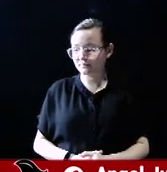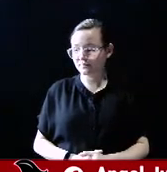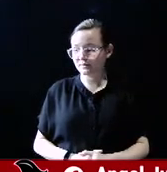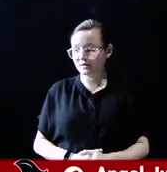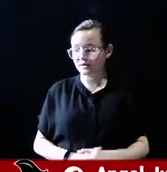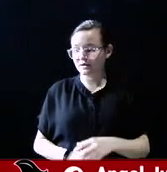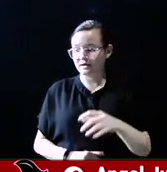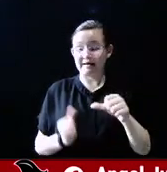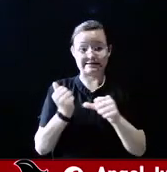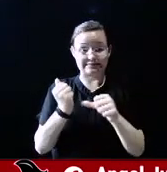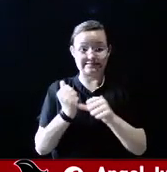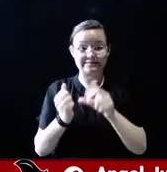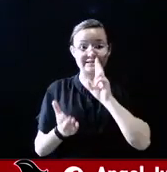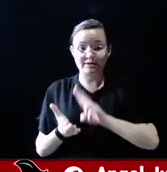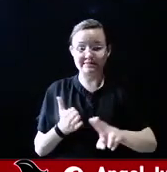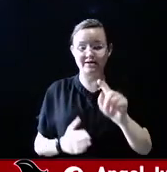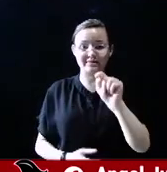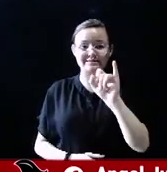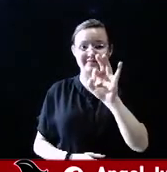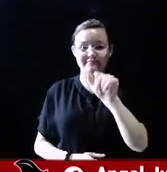Assistant Secretary, Tiffany Guy.